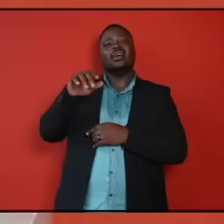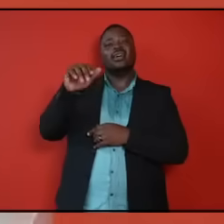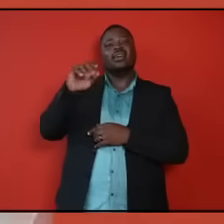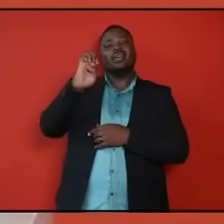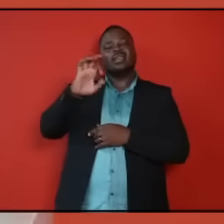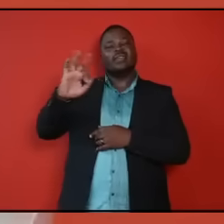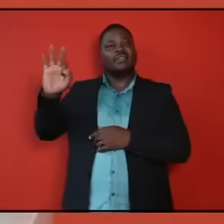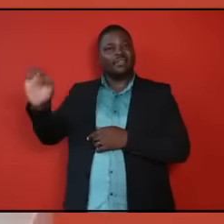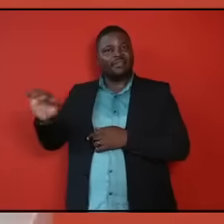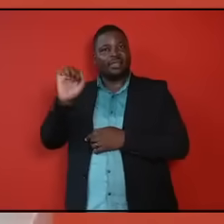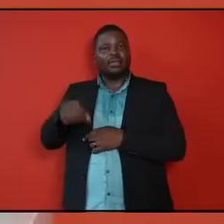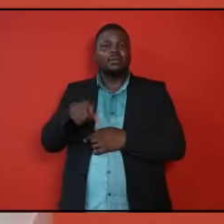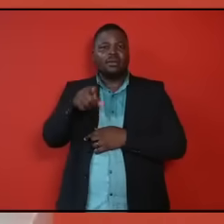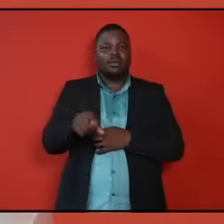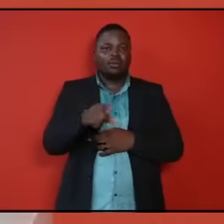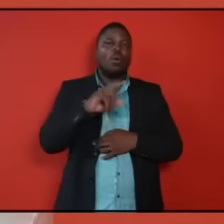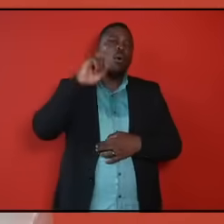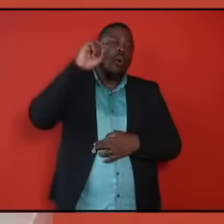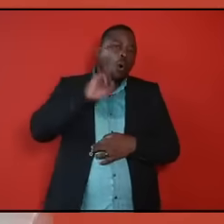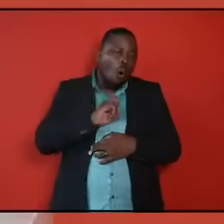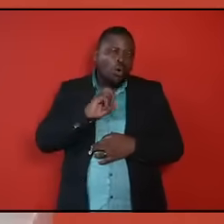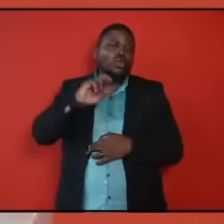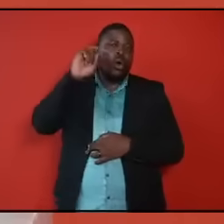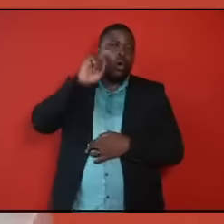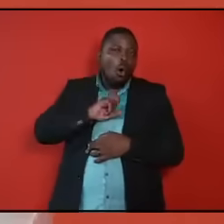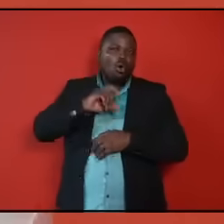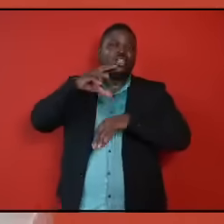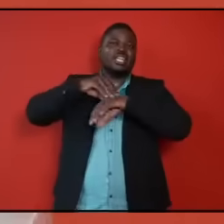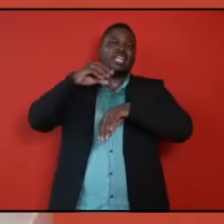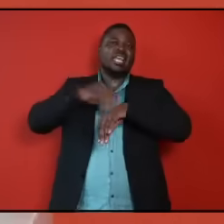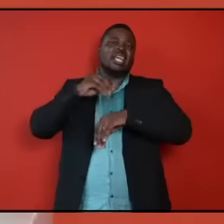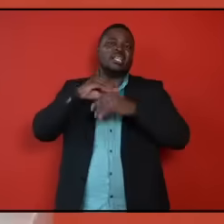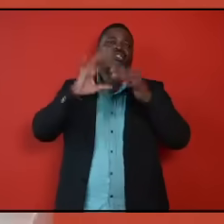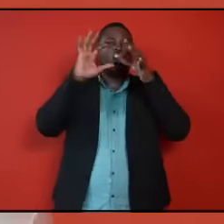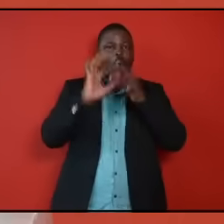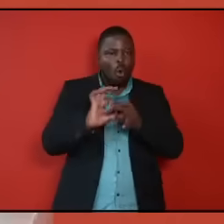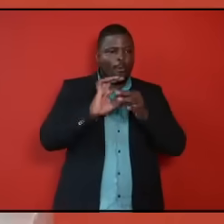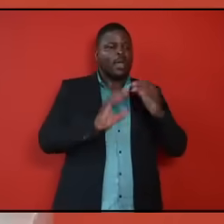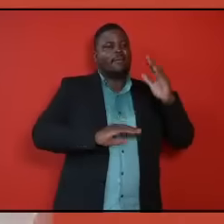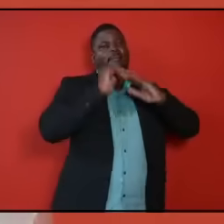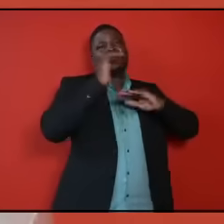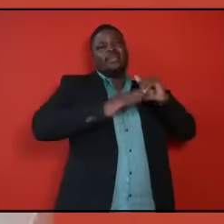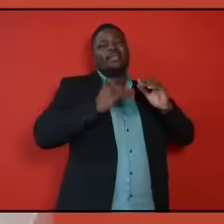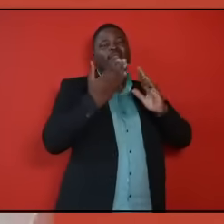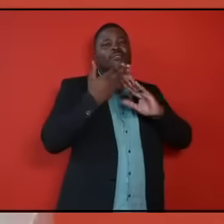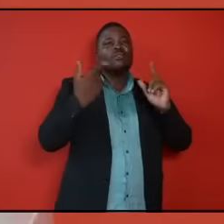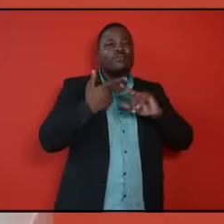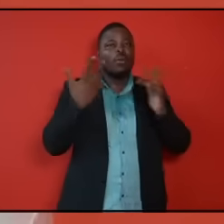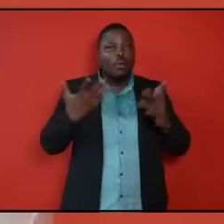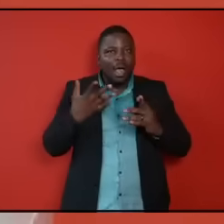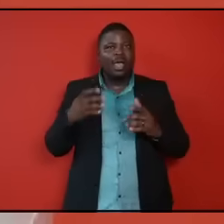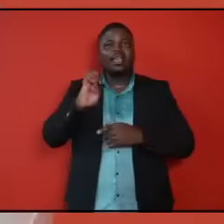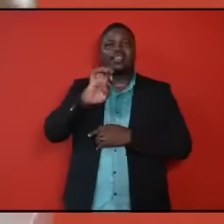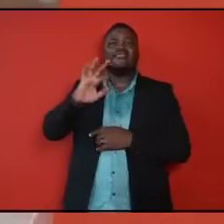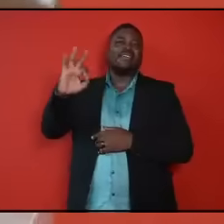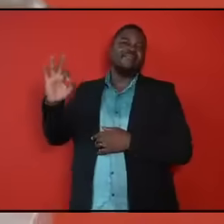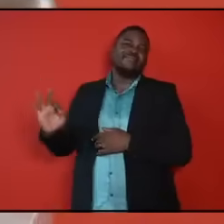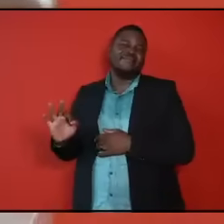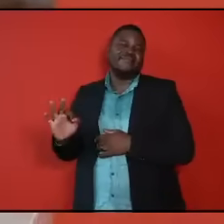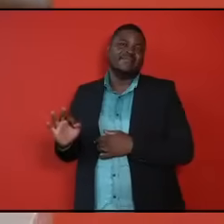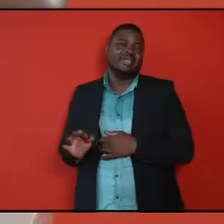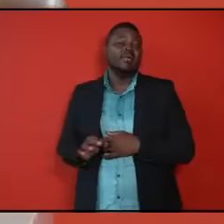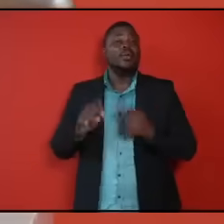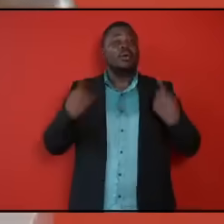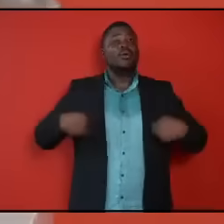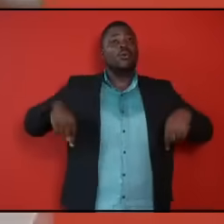homes, orphanages? How many political parties take children to school from their coffers? We've got a